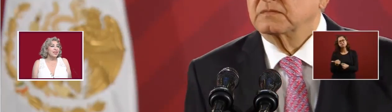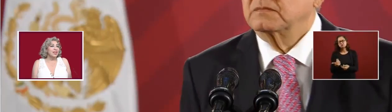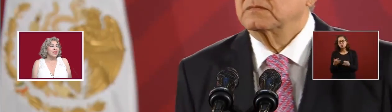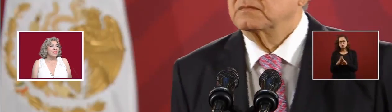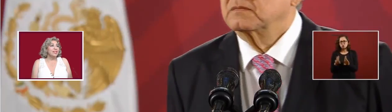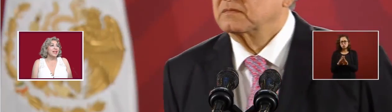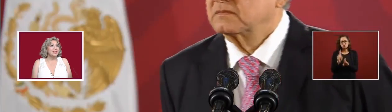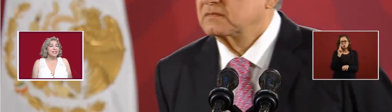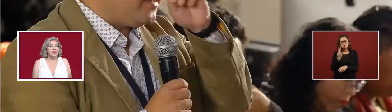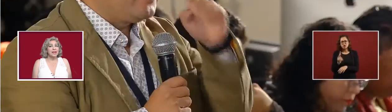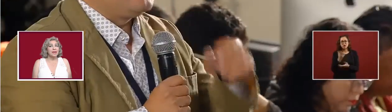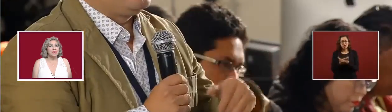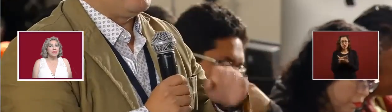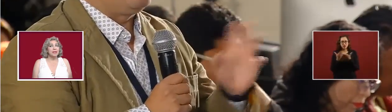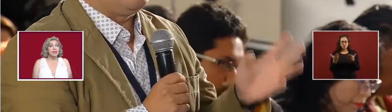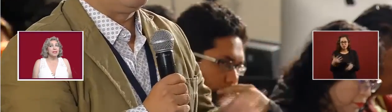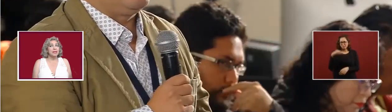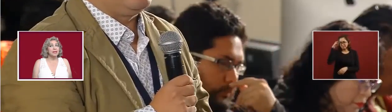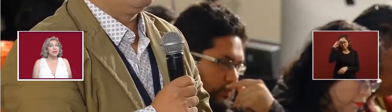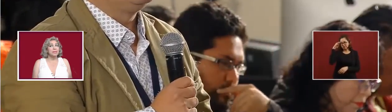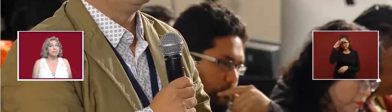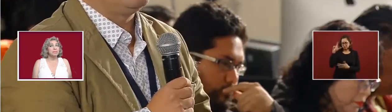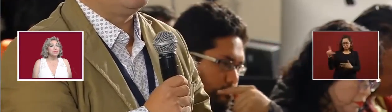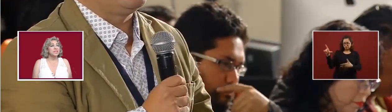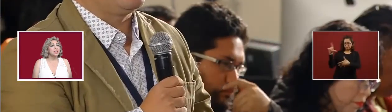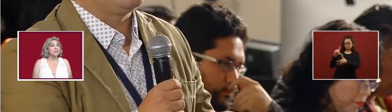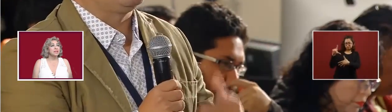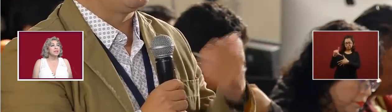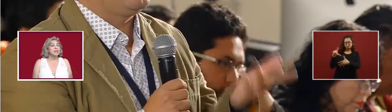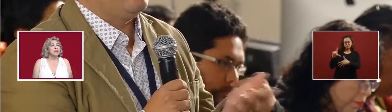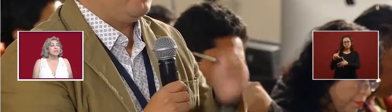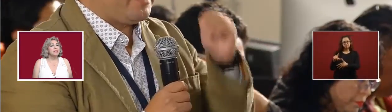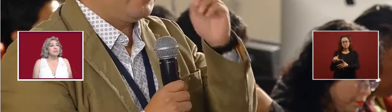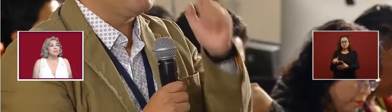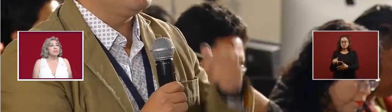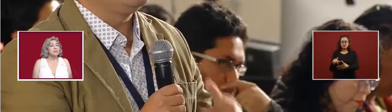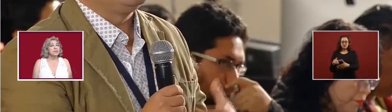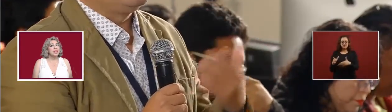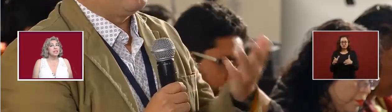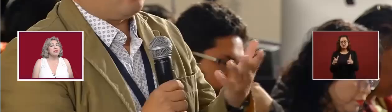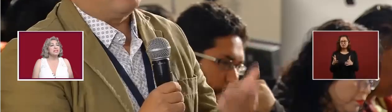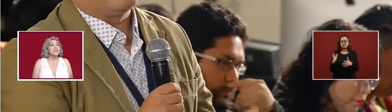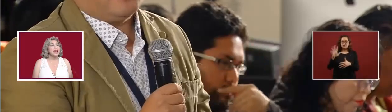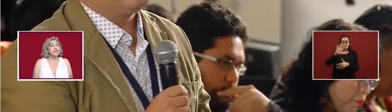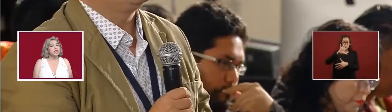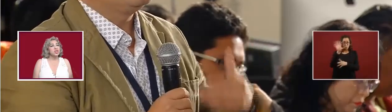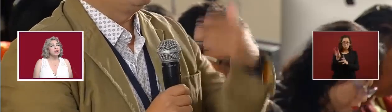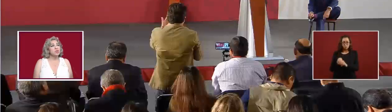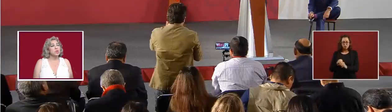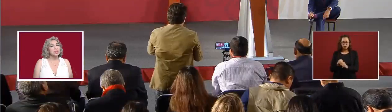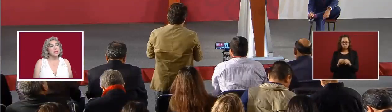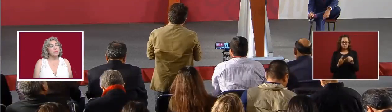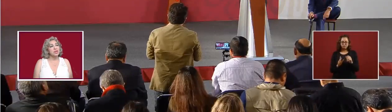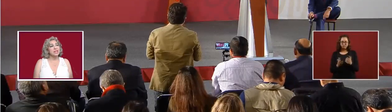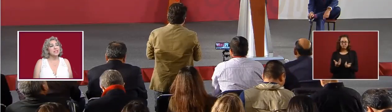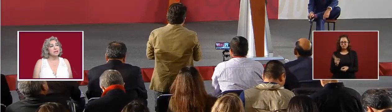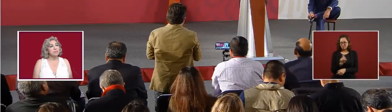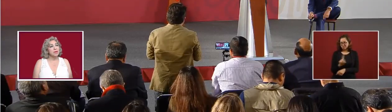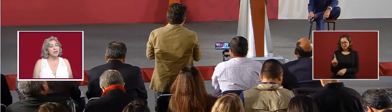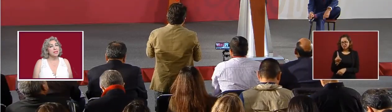that there is a turn towards